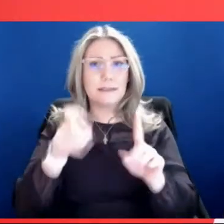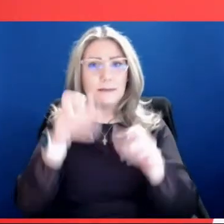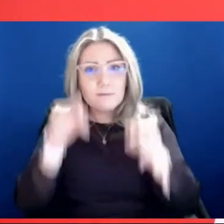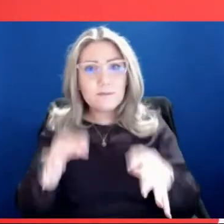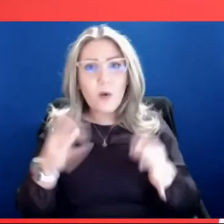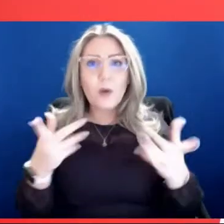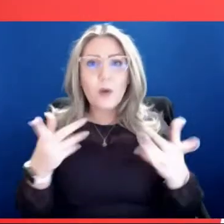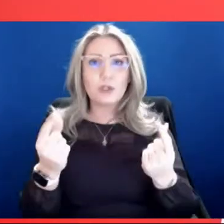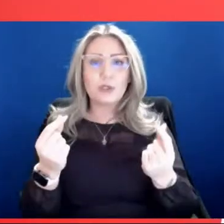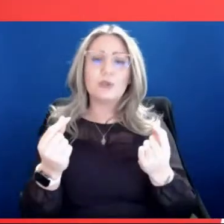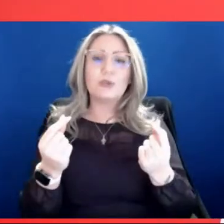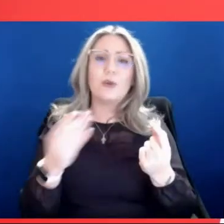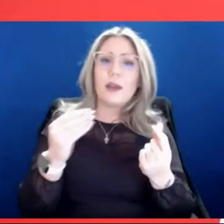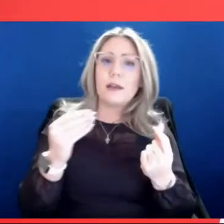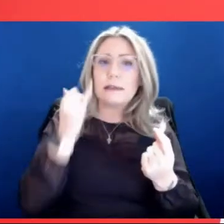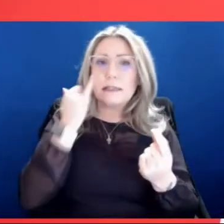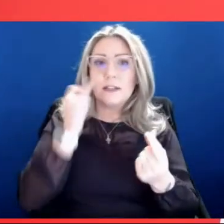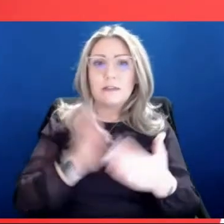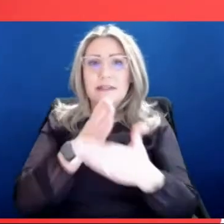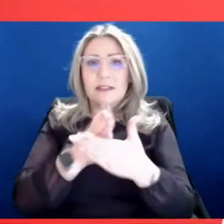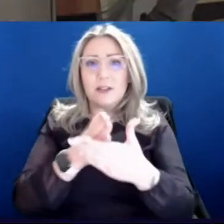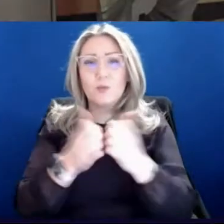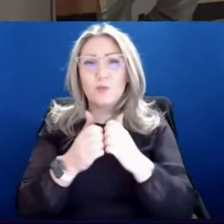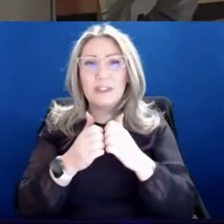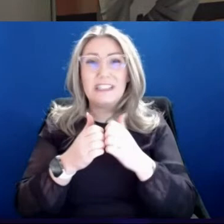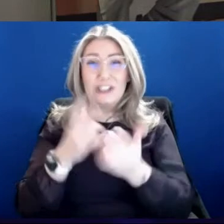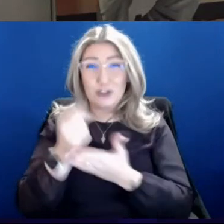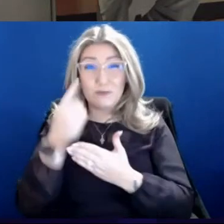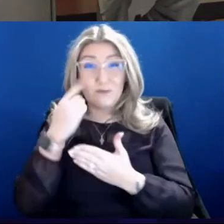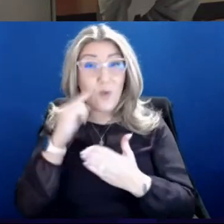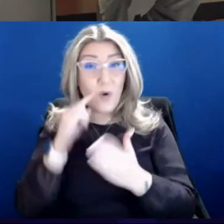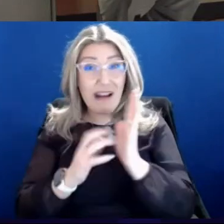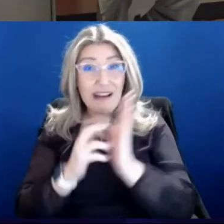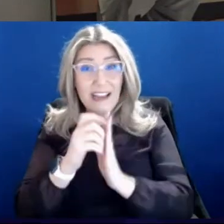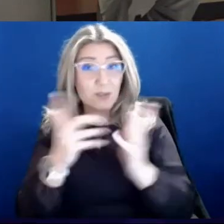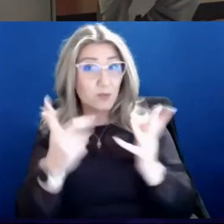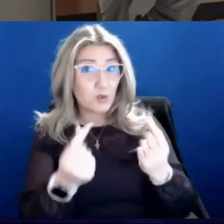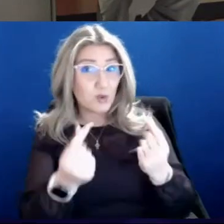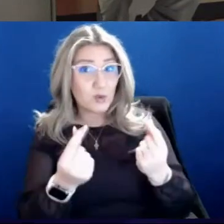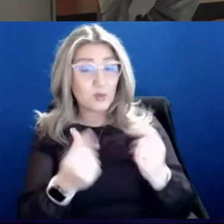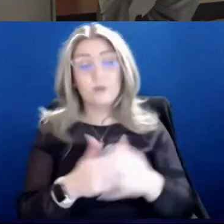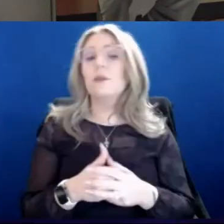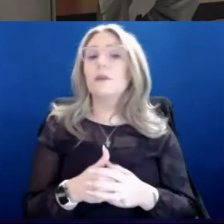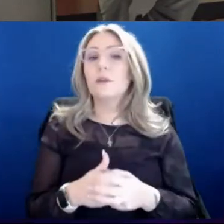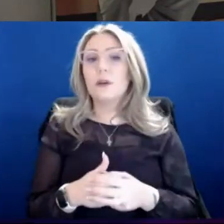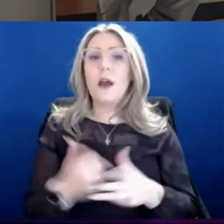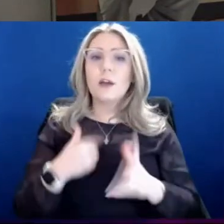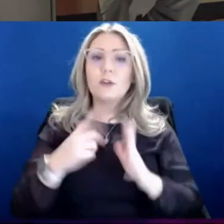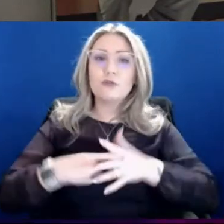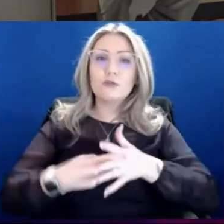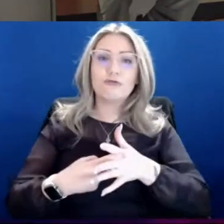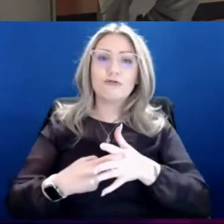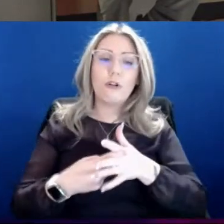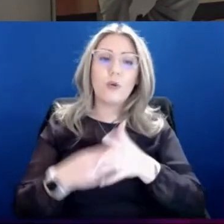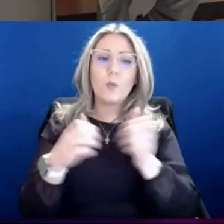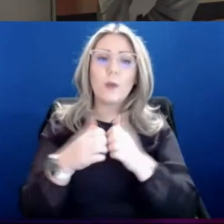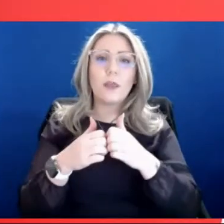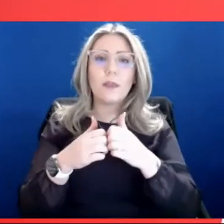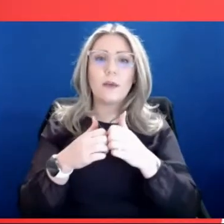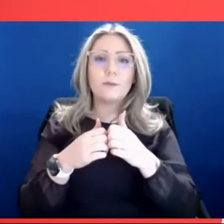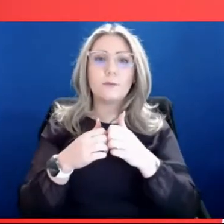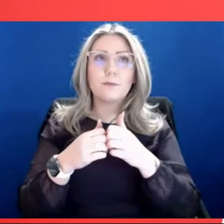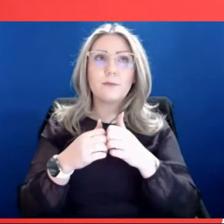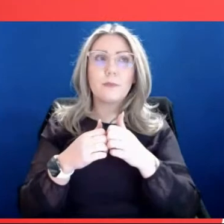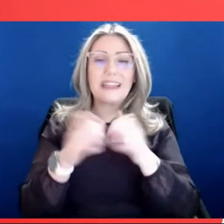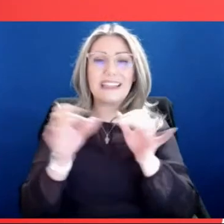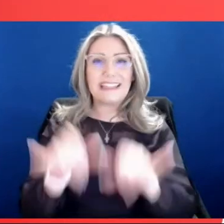and whether to interfere with the cancer treatment. So what did you do? Well, I started her on the standard